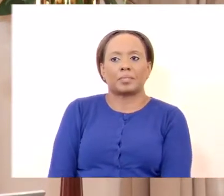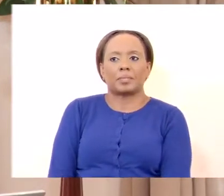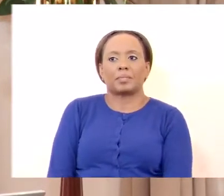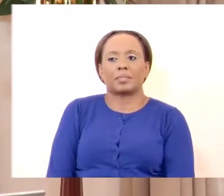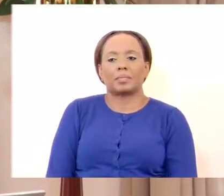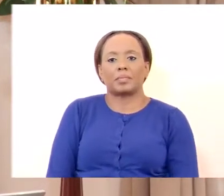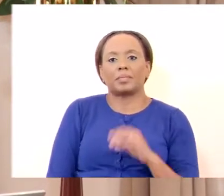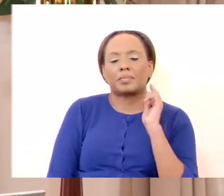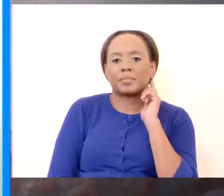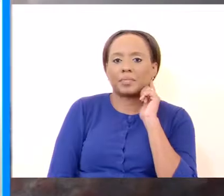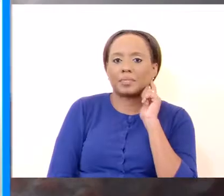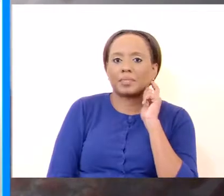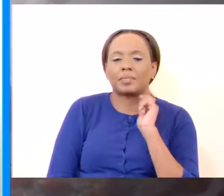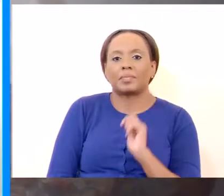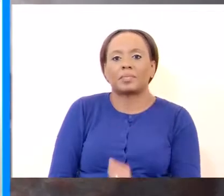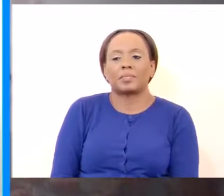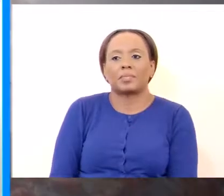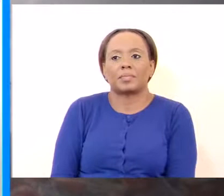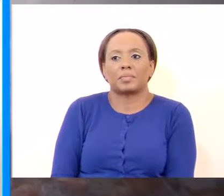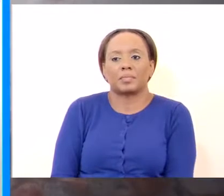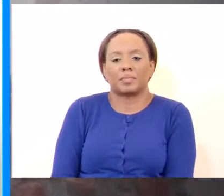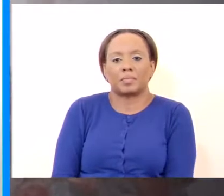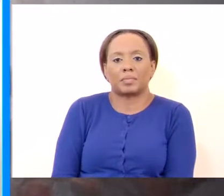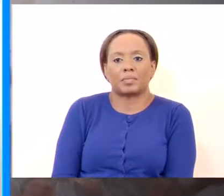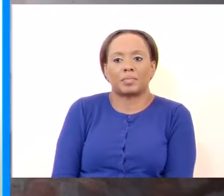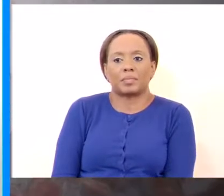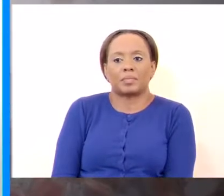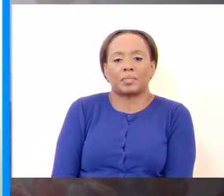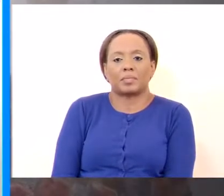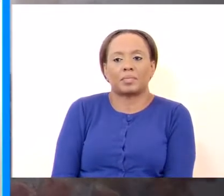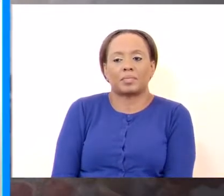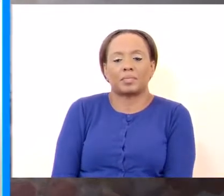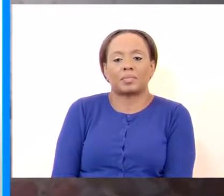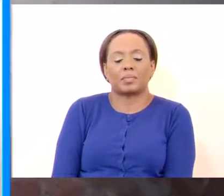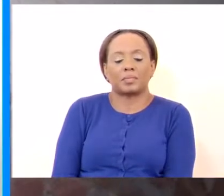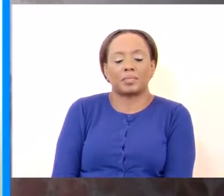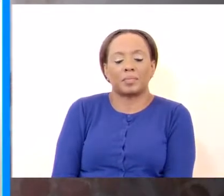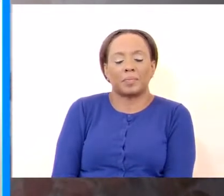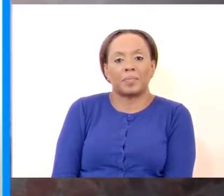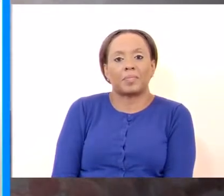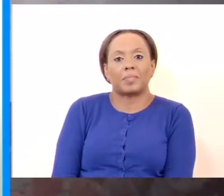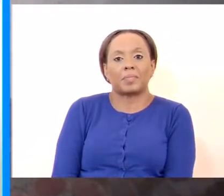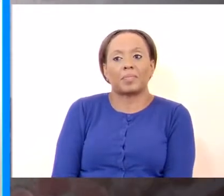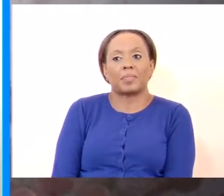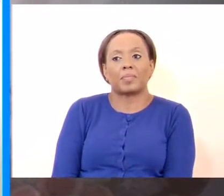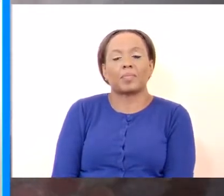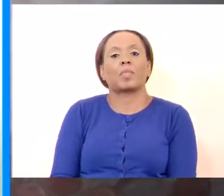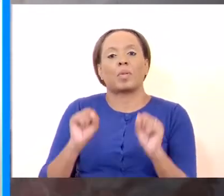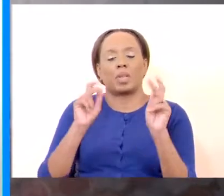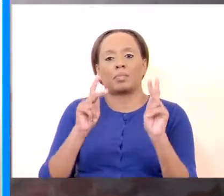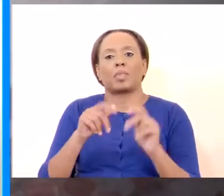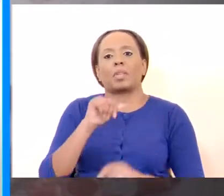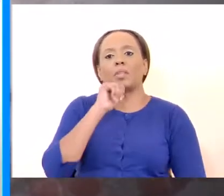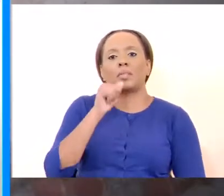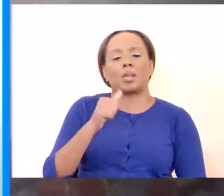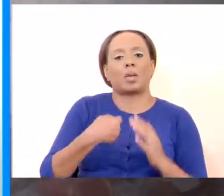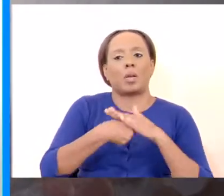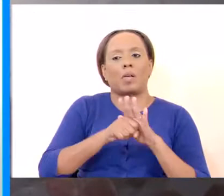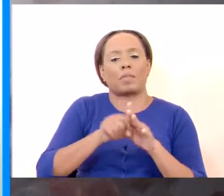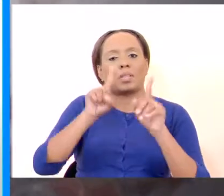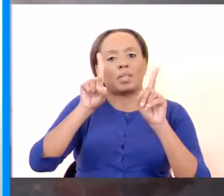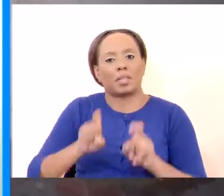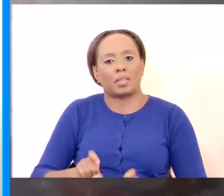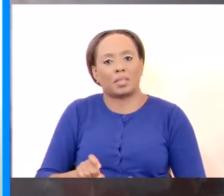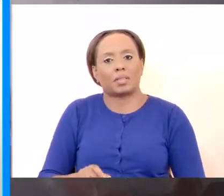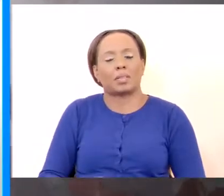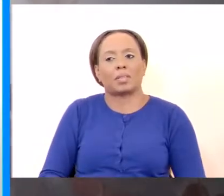Follow up, Dr. Bess, not specifically with reference to testing for the COVID, but has the